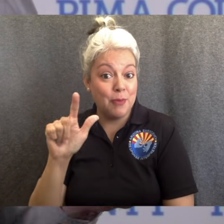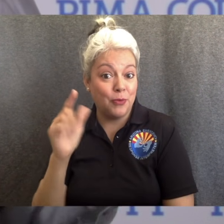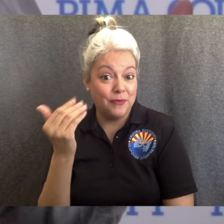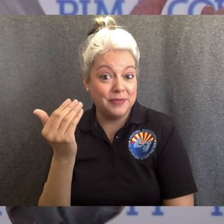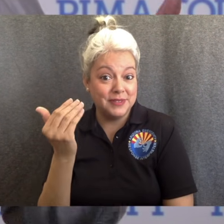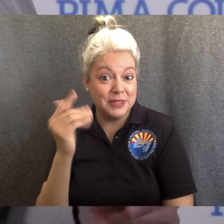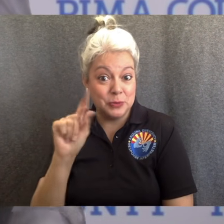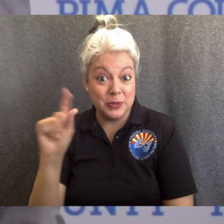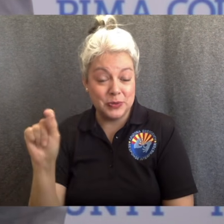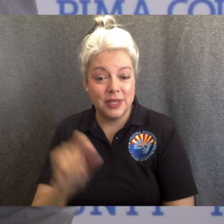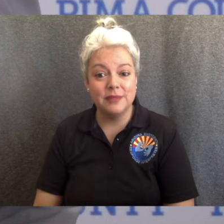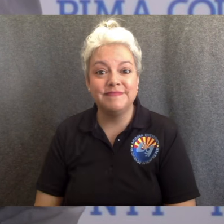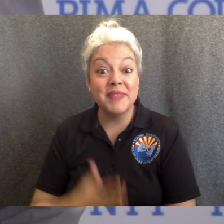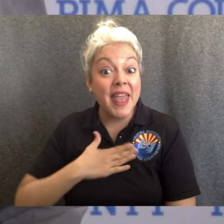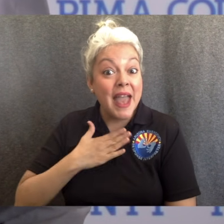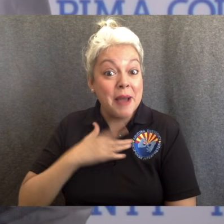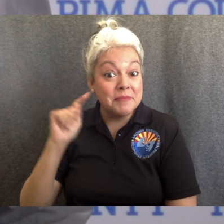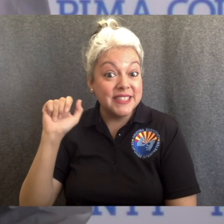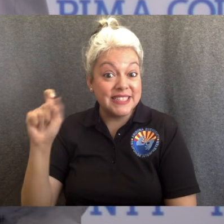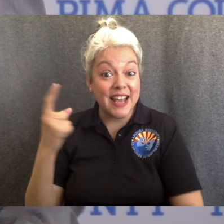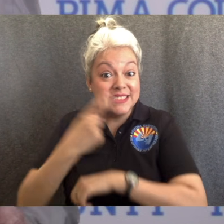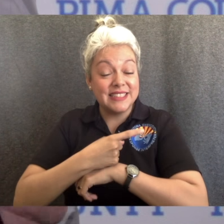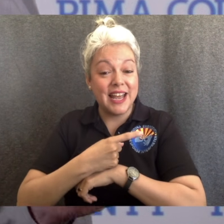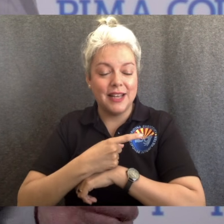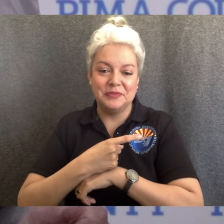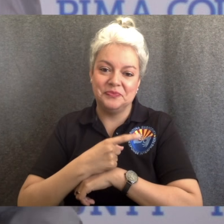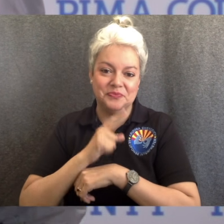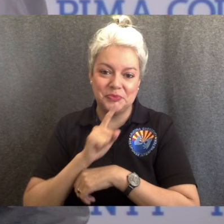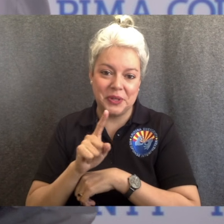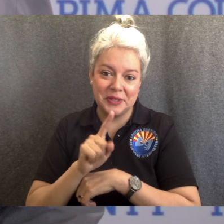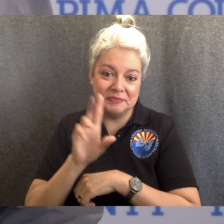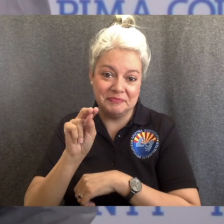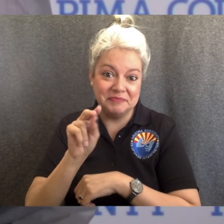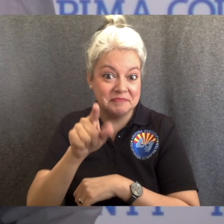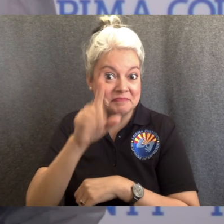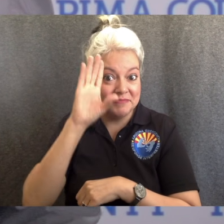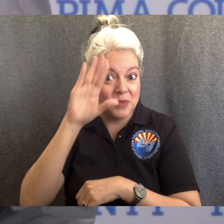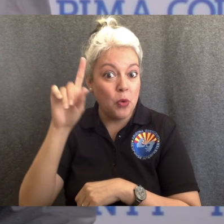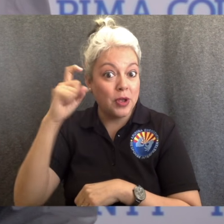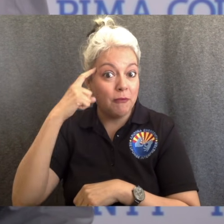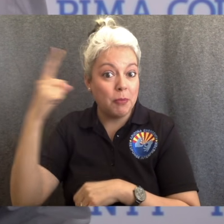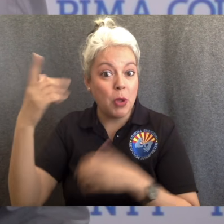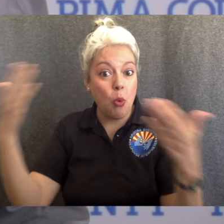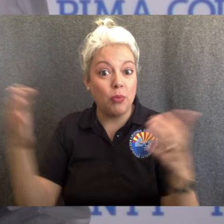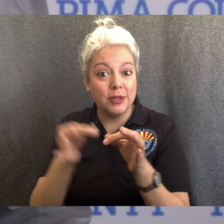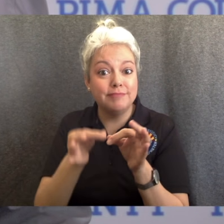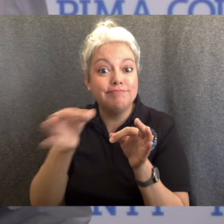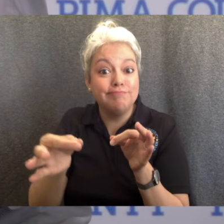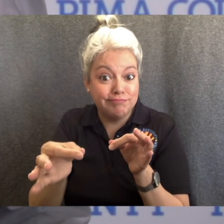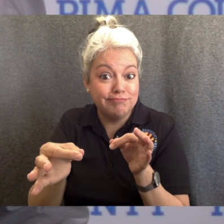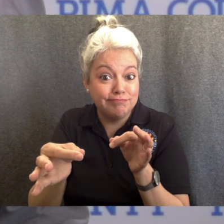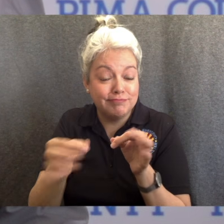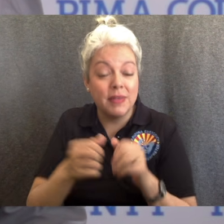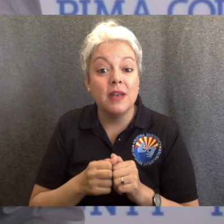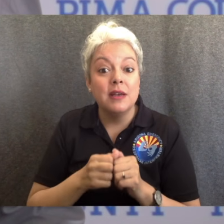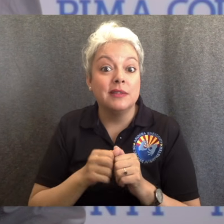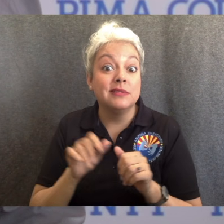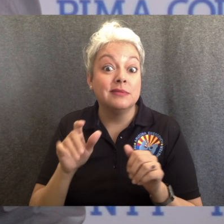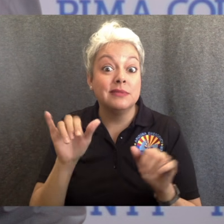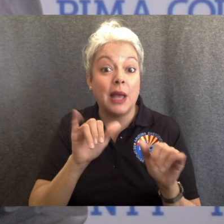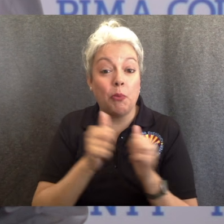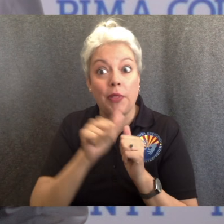except it isn't. It got pushed back, as you know, like everything else in our lives. So figuring out what's going to happen in the future